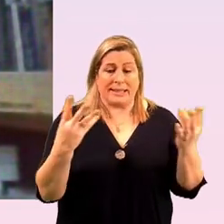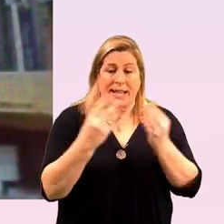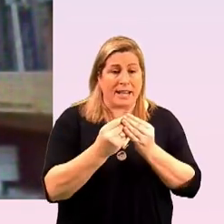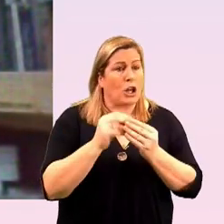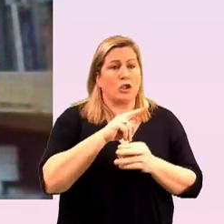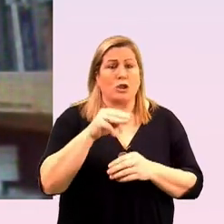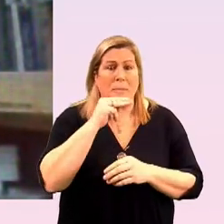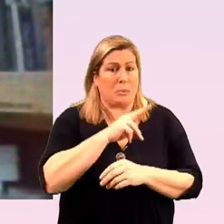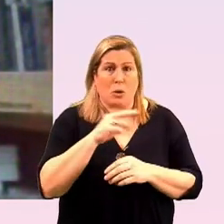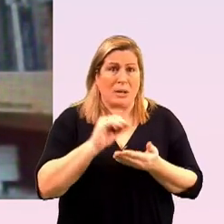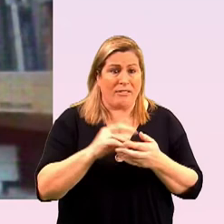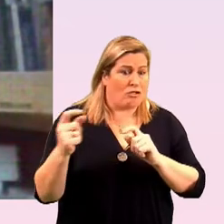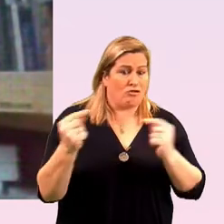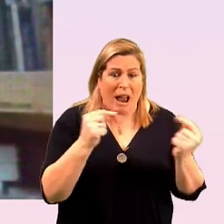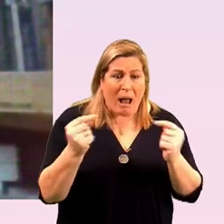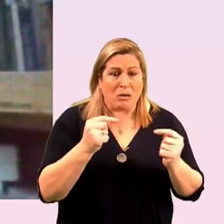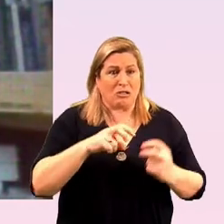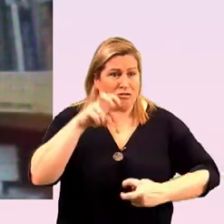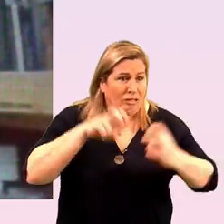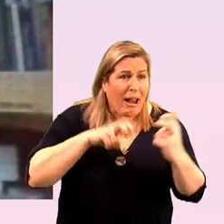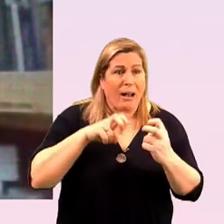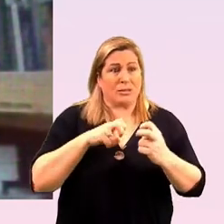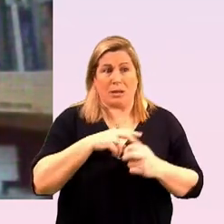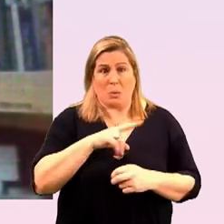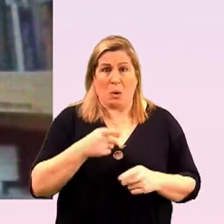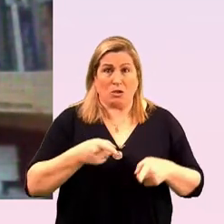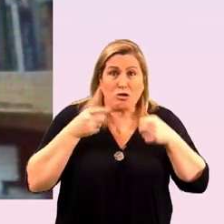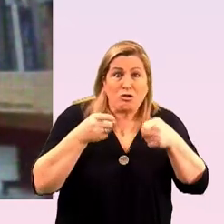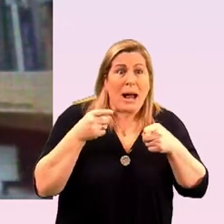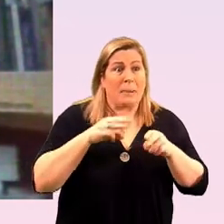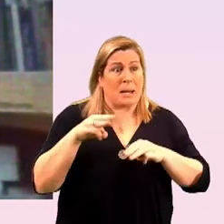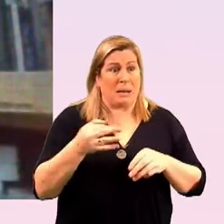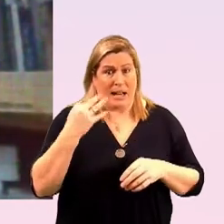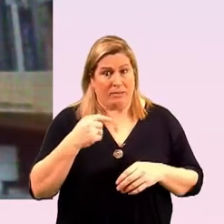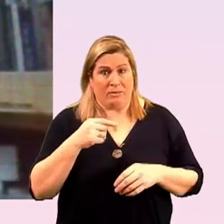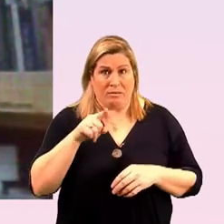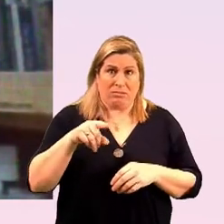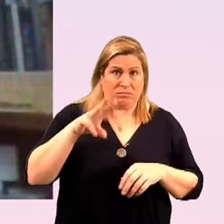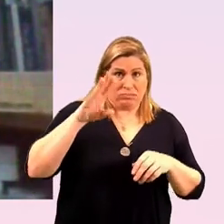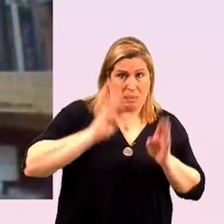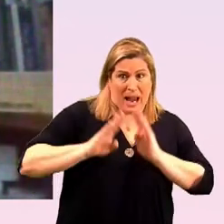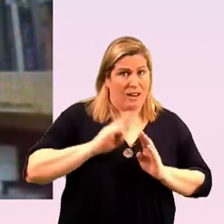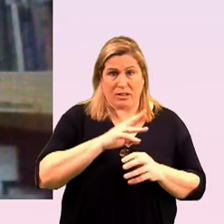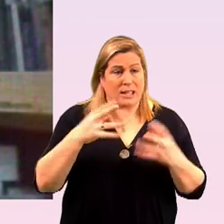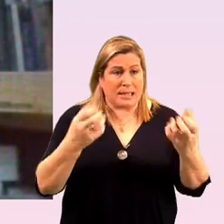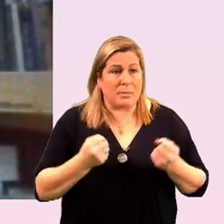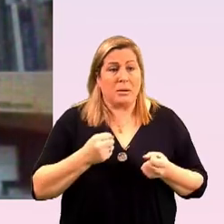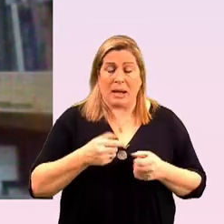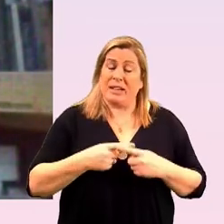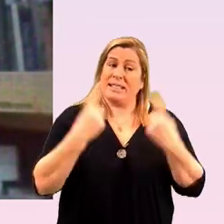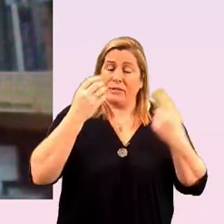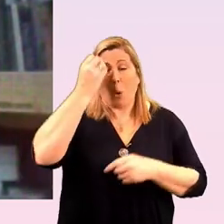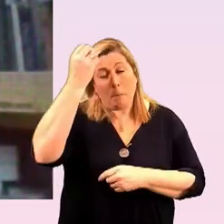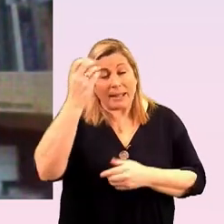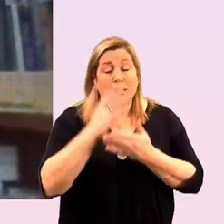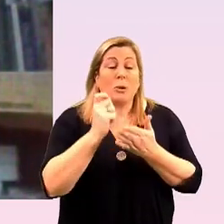doesn't mean that we aren't going to threaten people or, you know, that we cross, we'll have differences of opinion from time to time. If